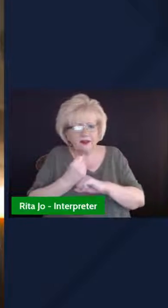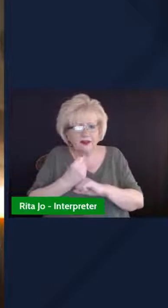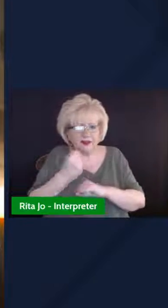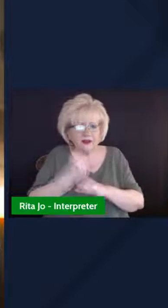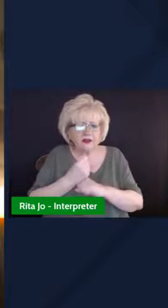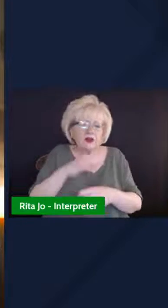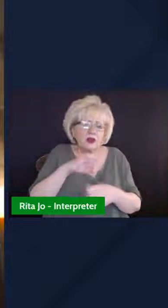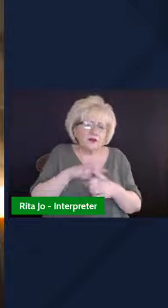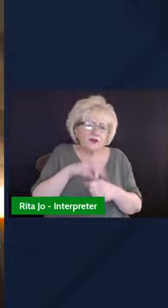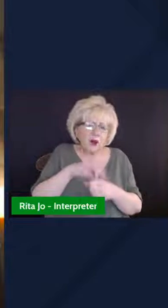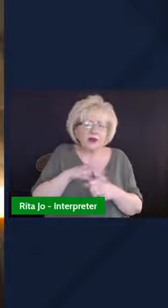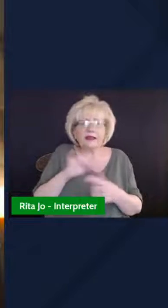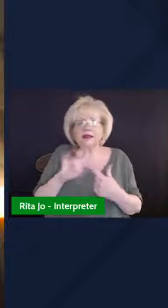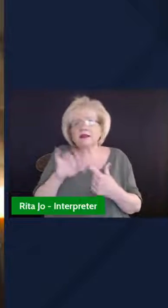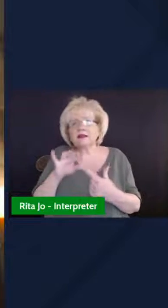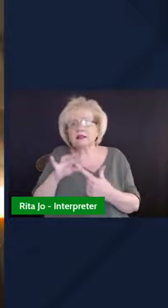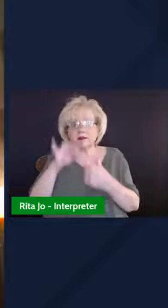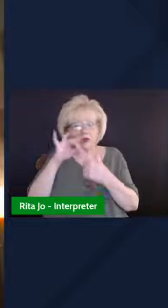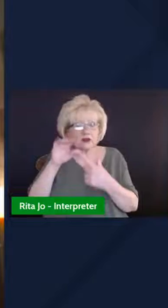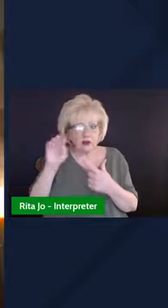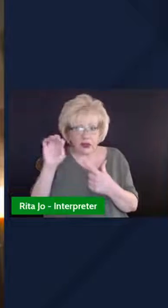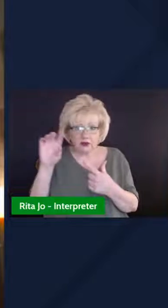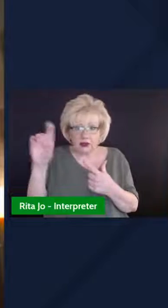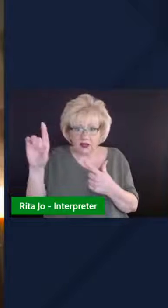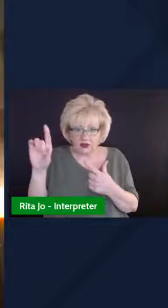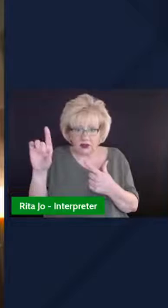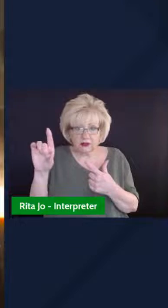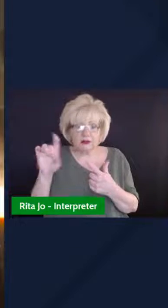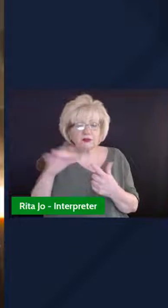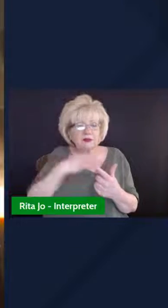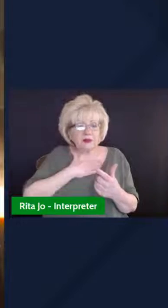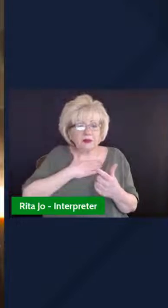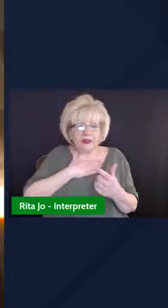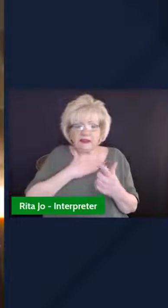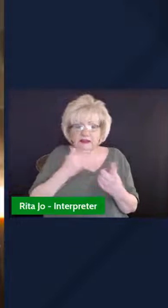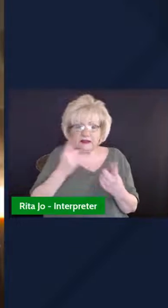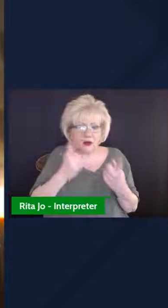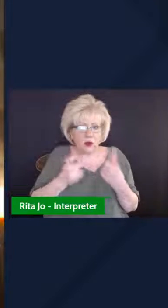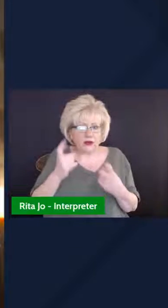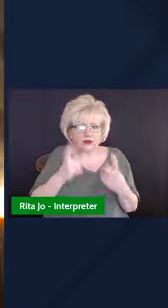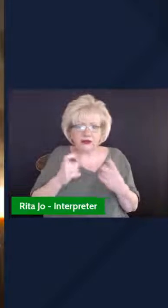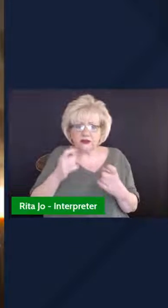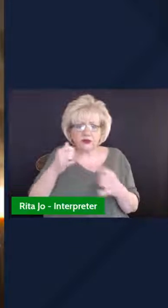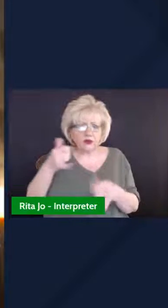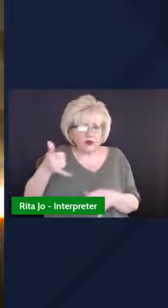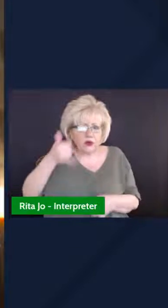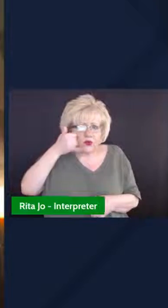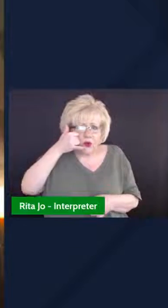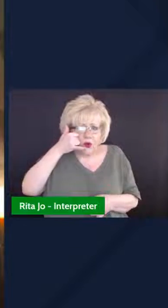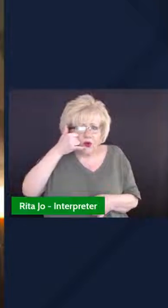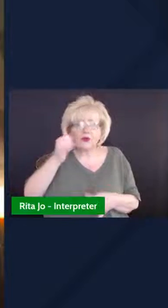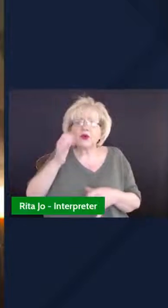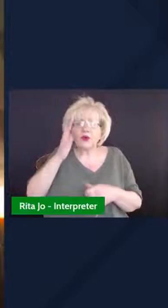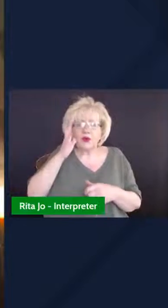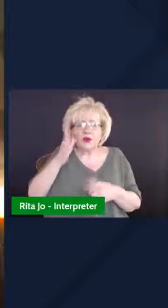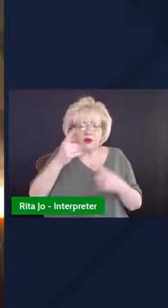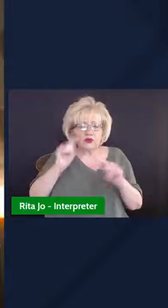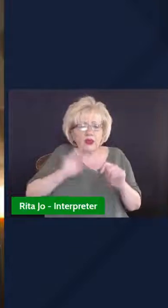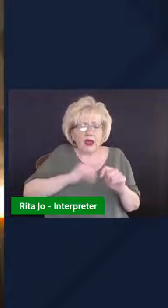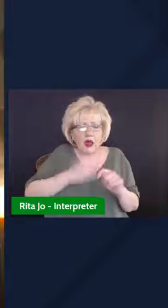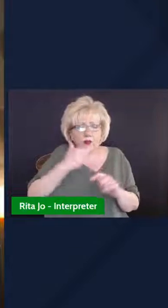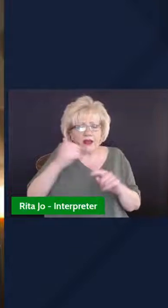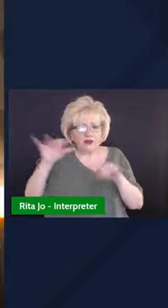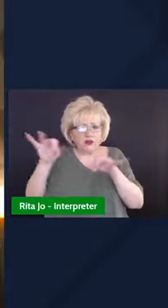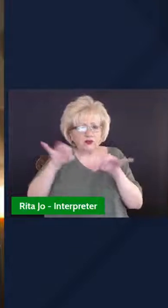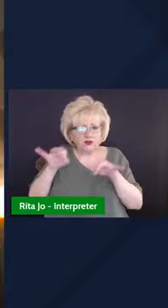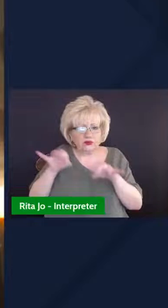voting, we do special education. If you have questions, just call us and we will try our best to point you in the right direction. All of our